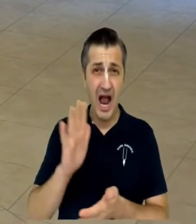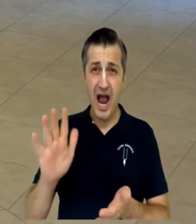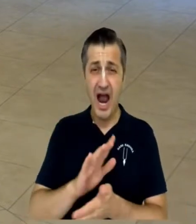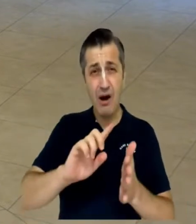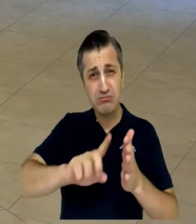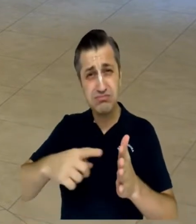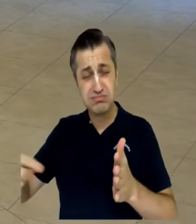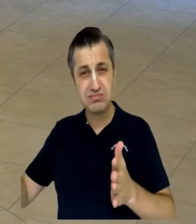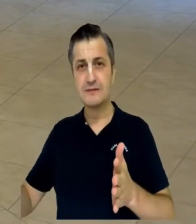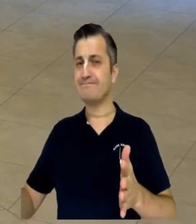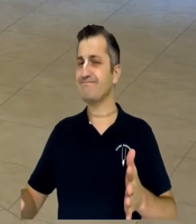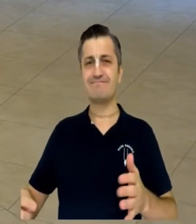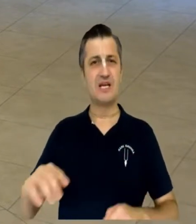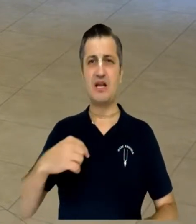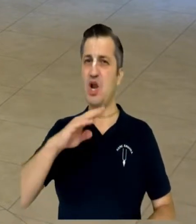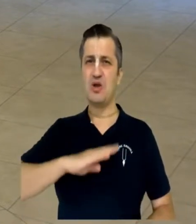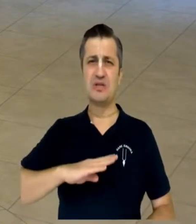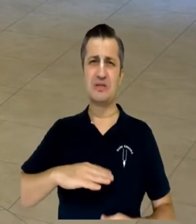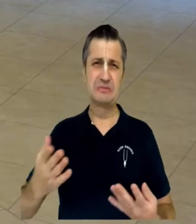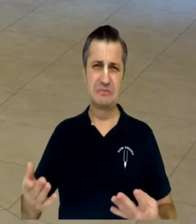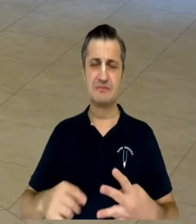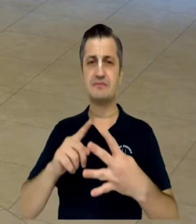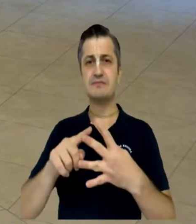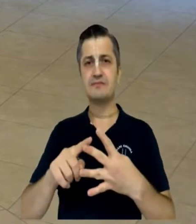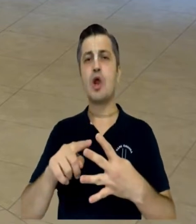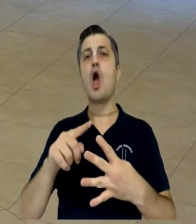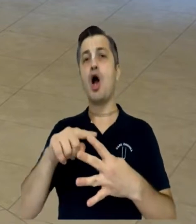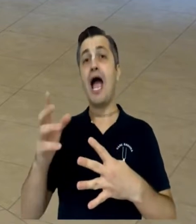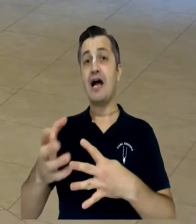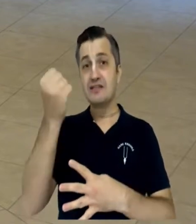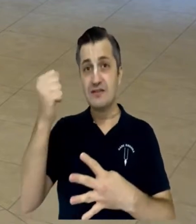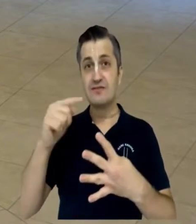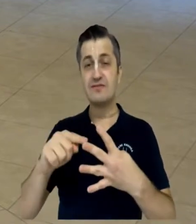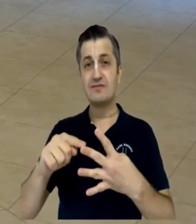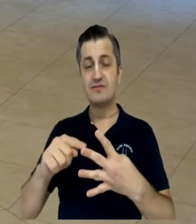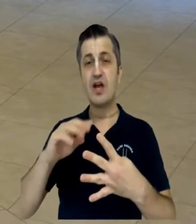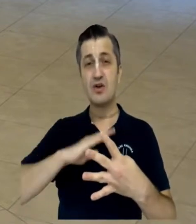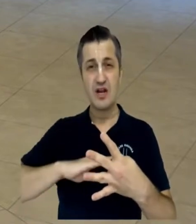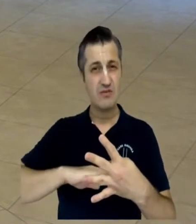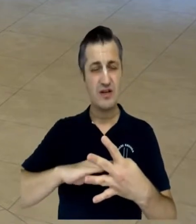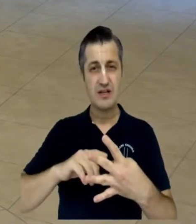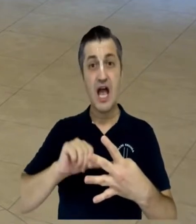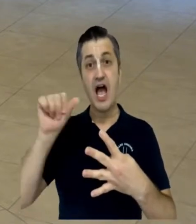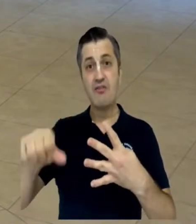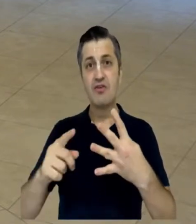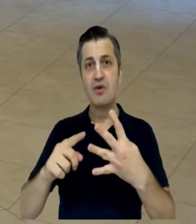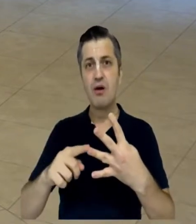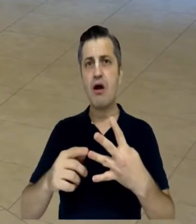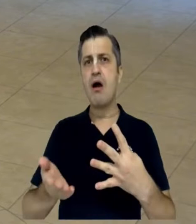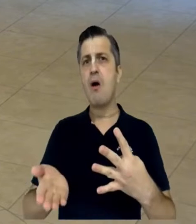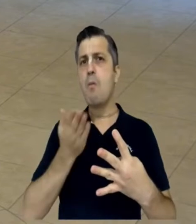another defect is, okay, you get it, but then after some time you get bored of it, or it doesn't really